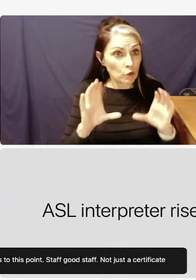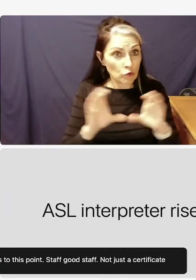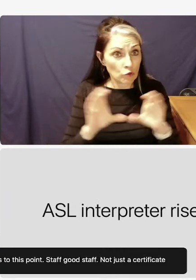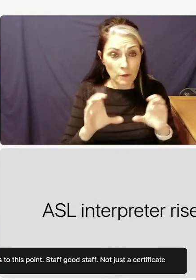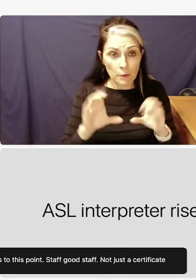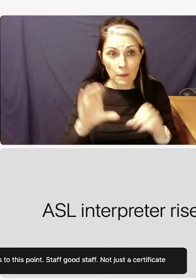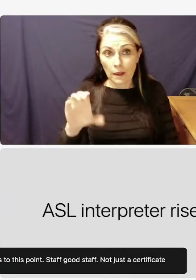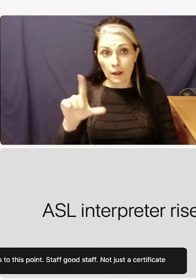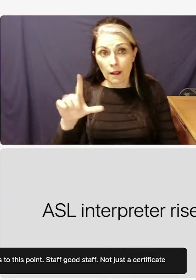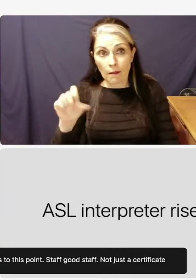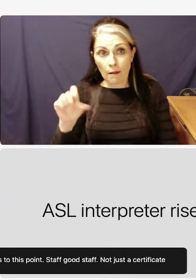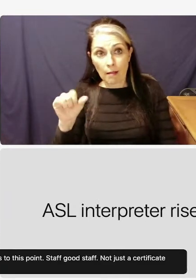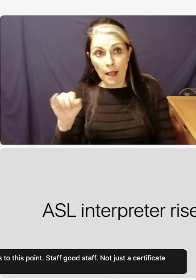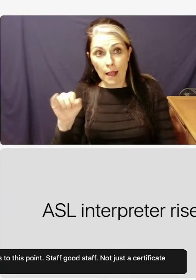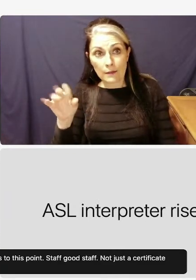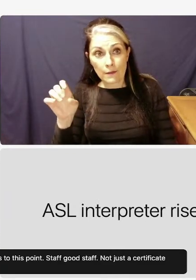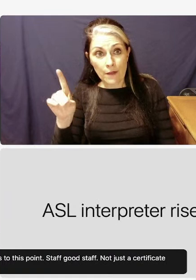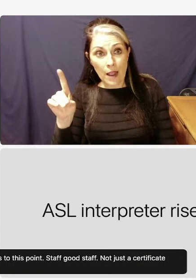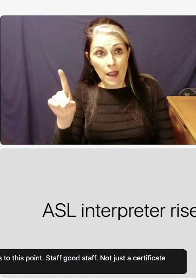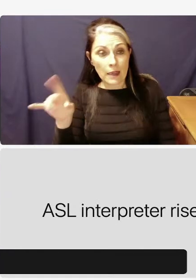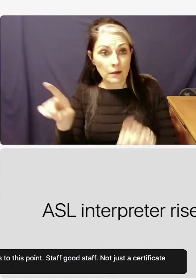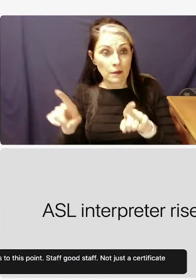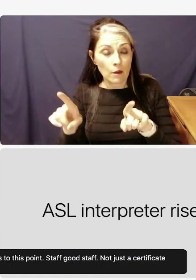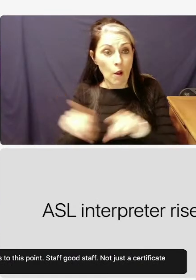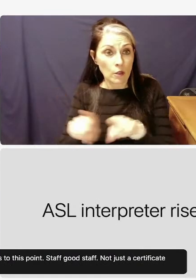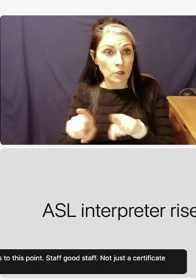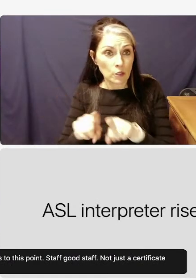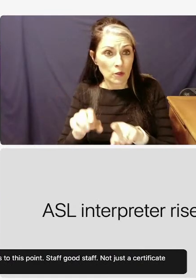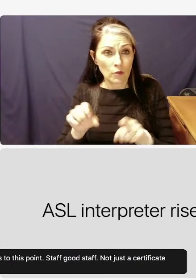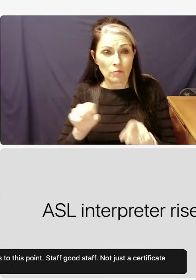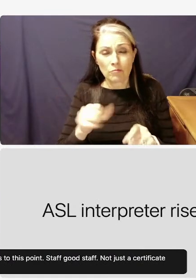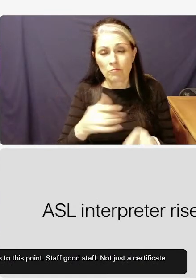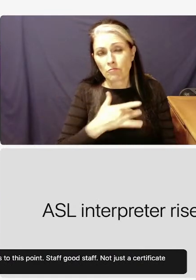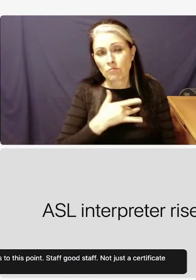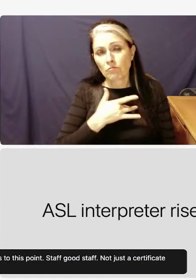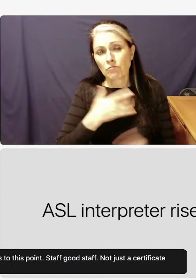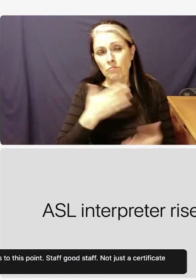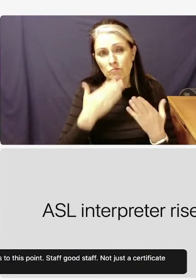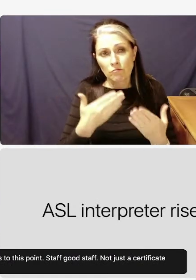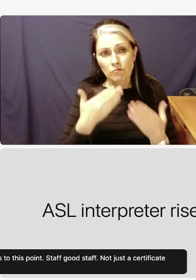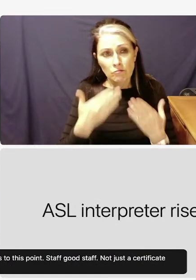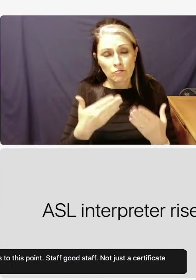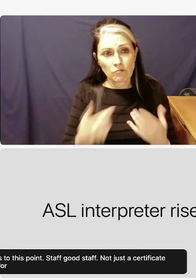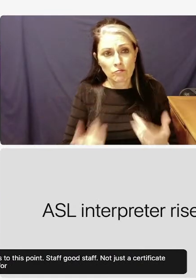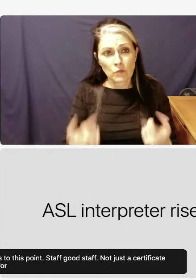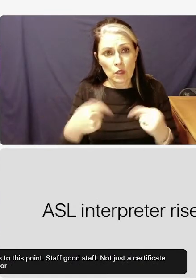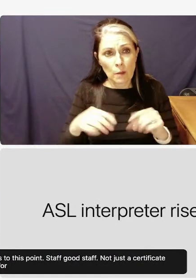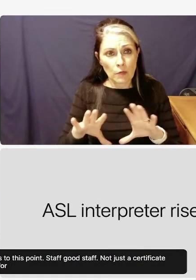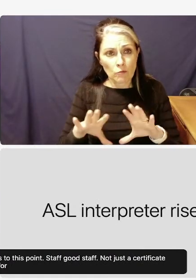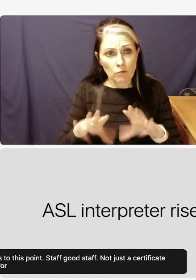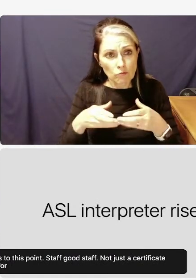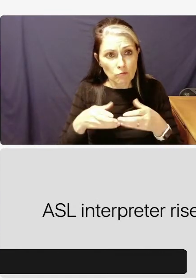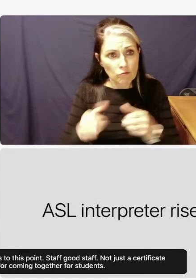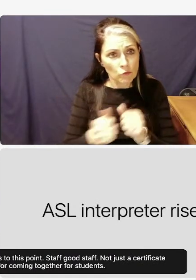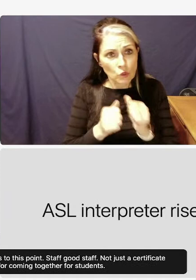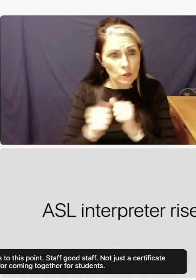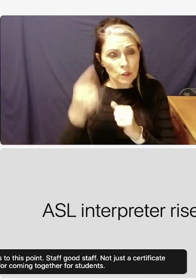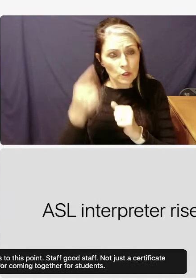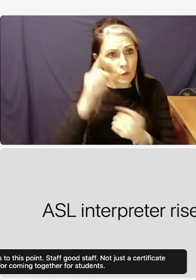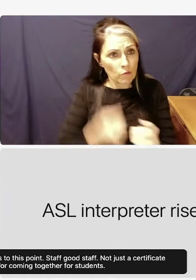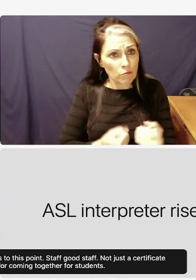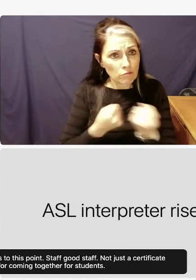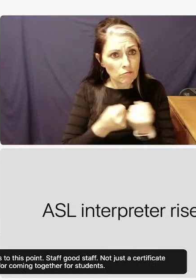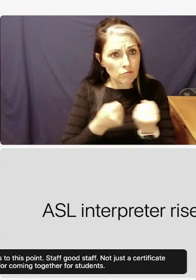our classified staff i just want to thank you from the bottom of my heart for uh coming together for our students uh